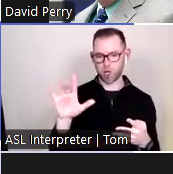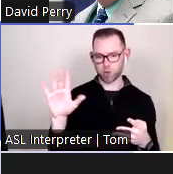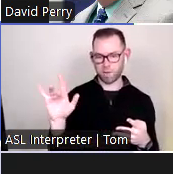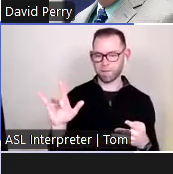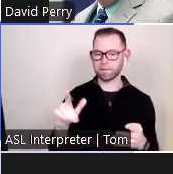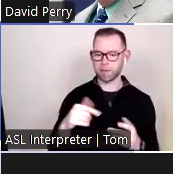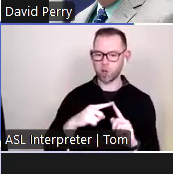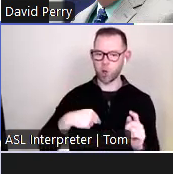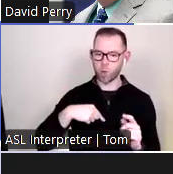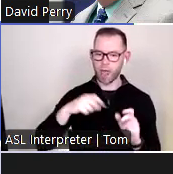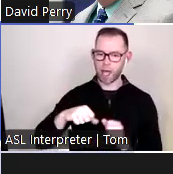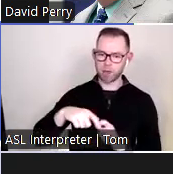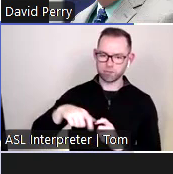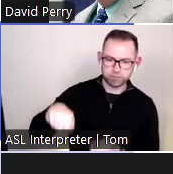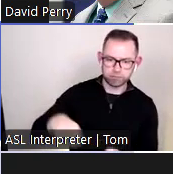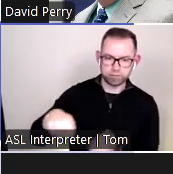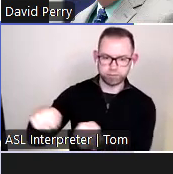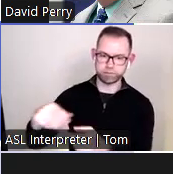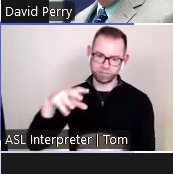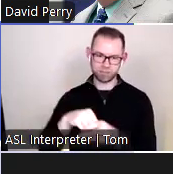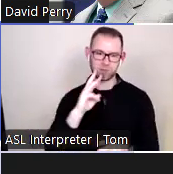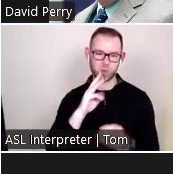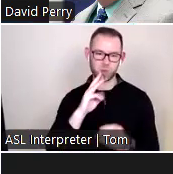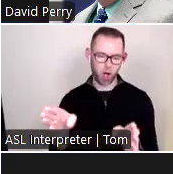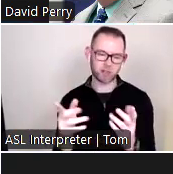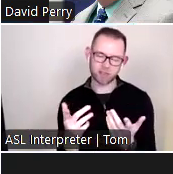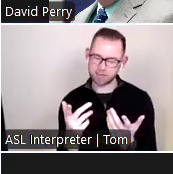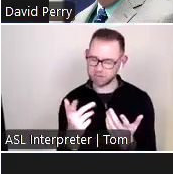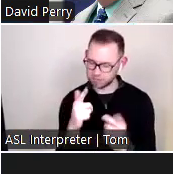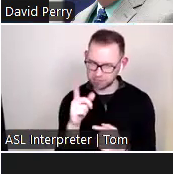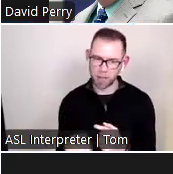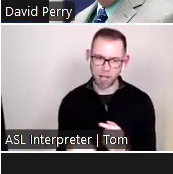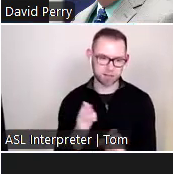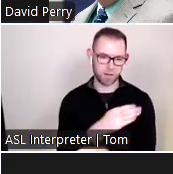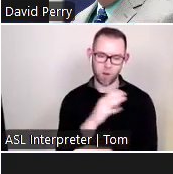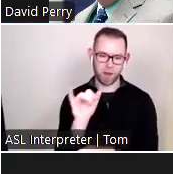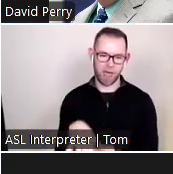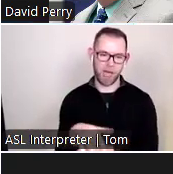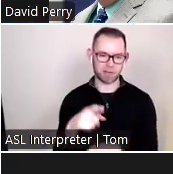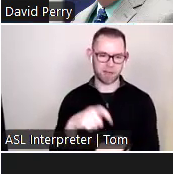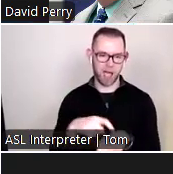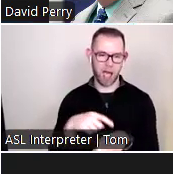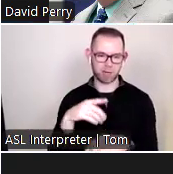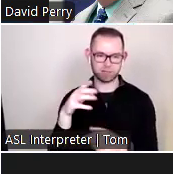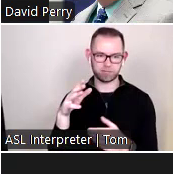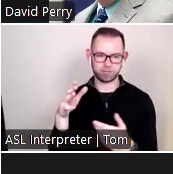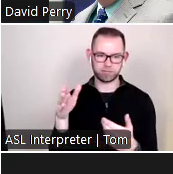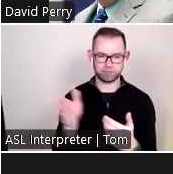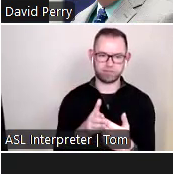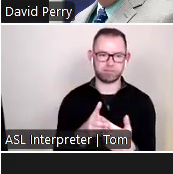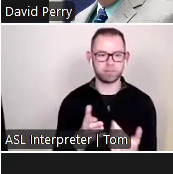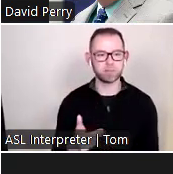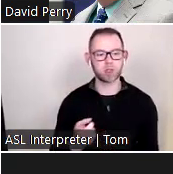done before that window closes for the year. We do anticipate that our construction will be